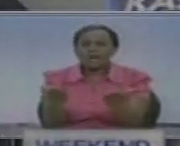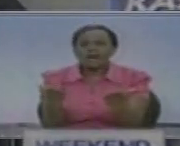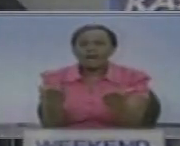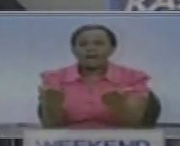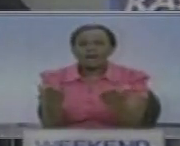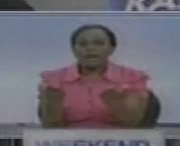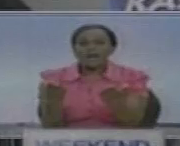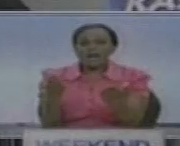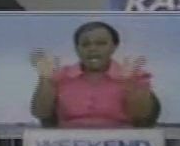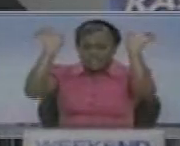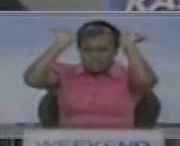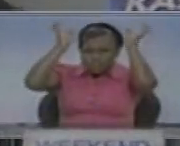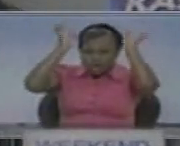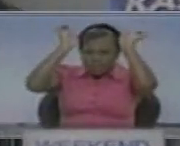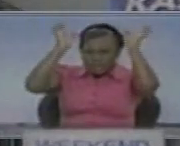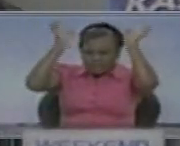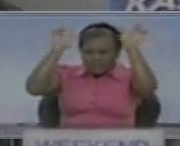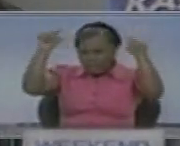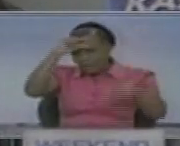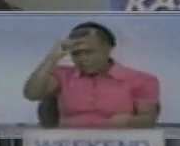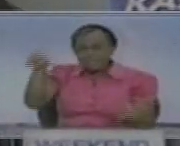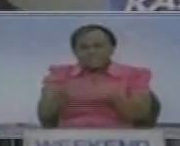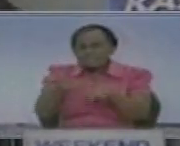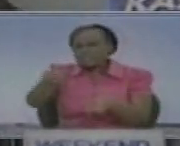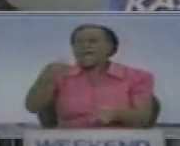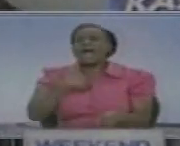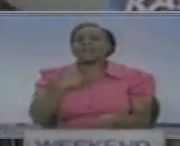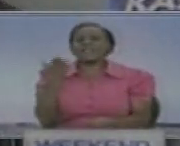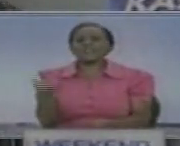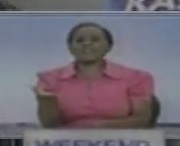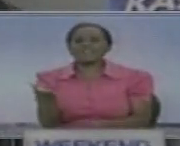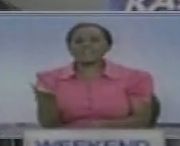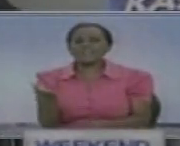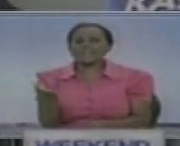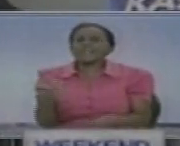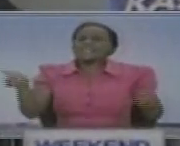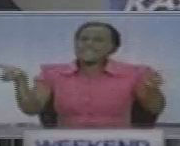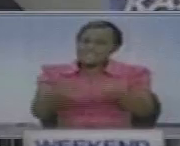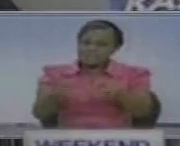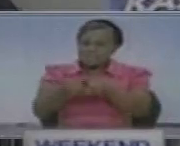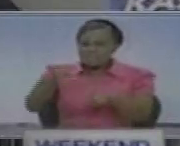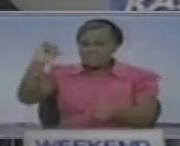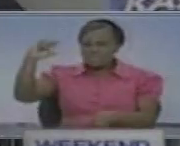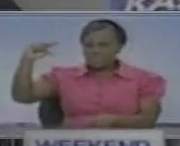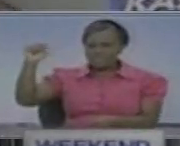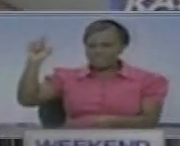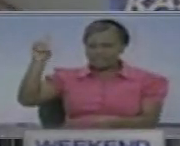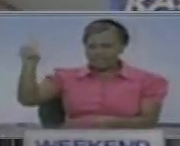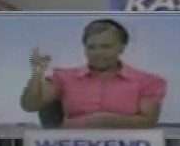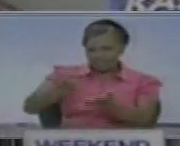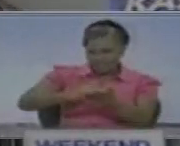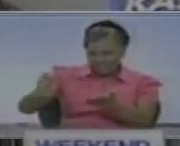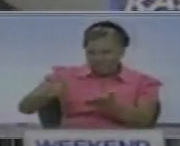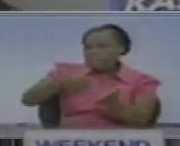are in Addis. And the Ethiopian government is also hosting them. Okay. And apart from that, IGAD Secretariat